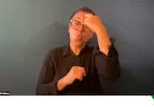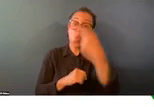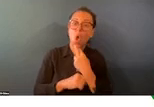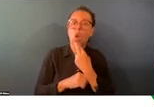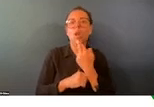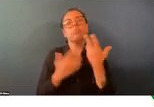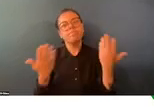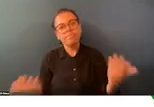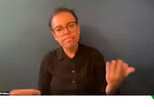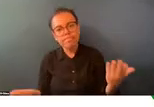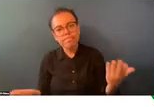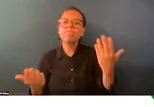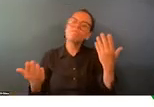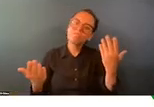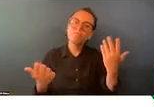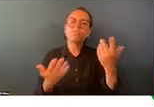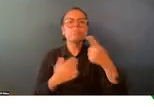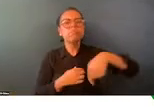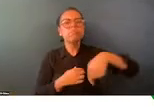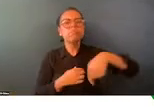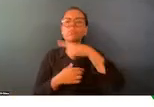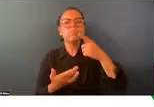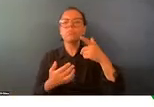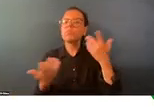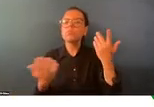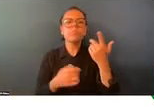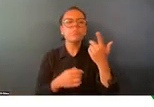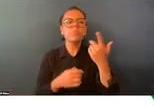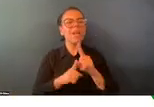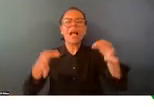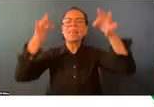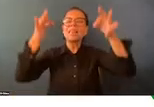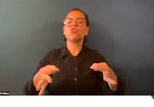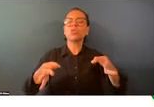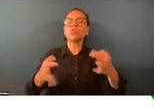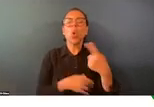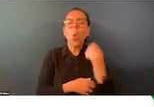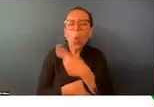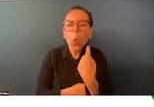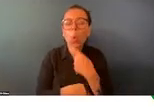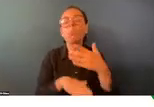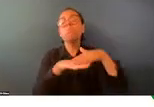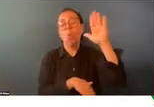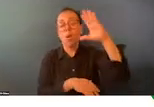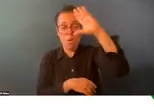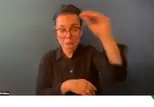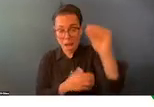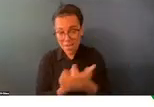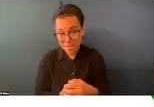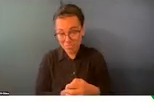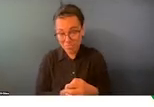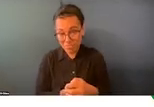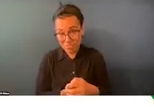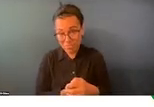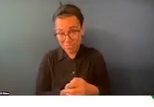water. However, women are much underrepresented in decision-making platforms. Women's involvement in the management of